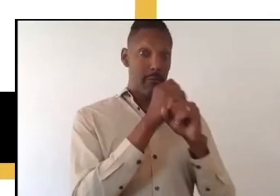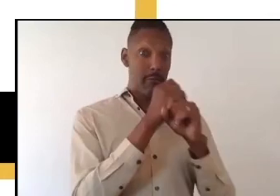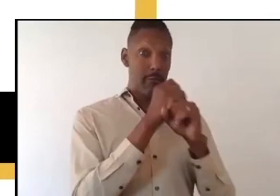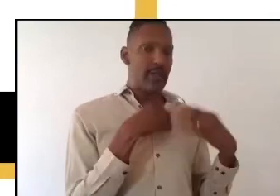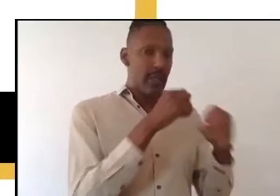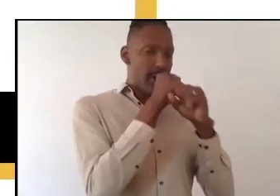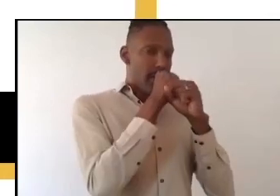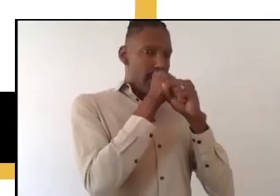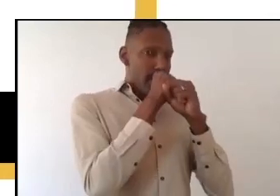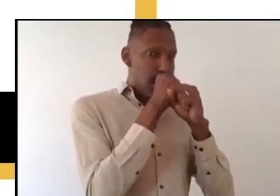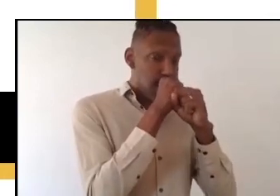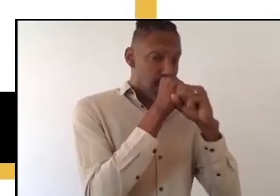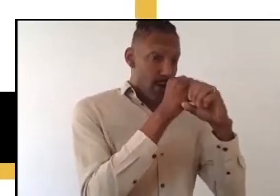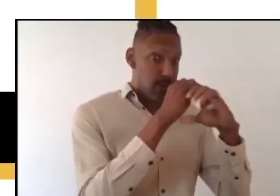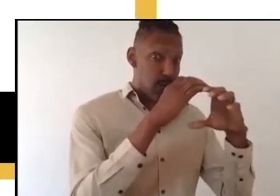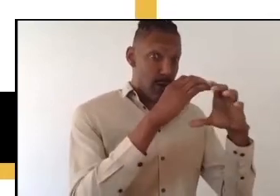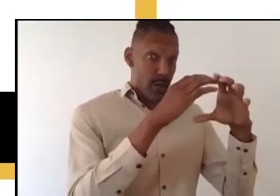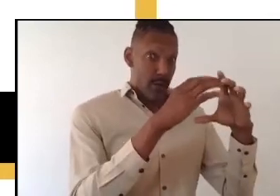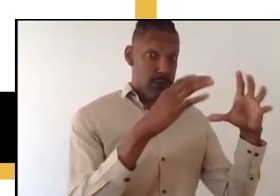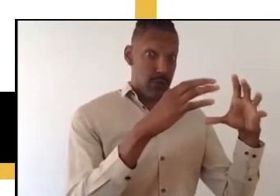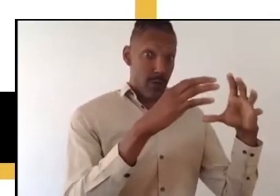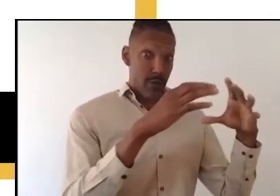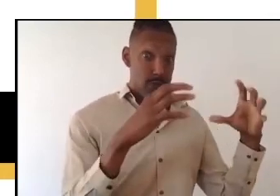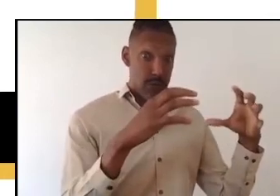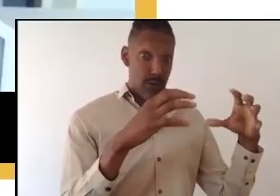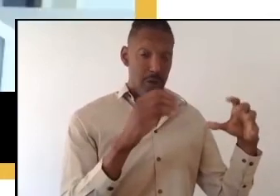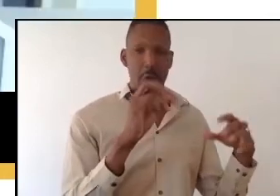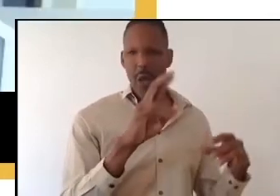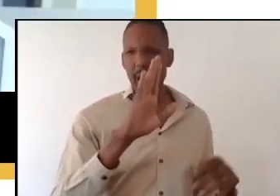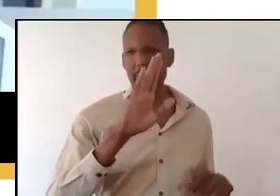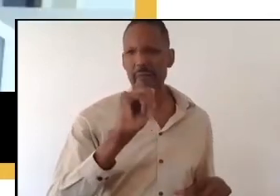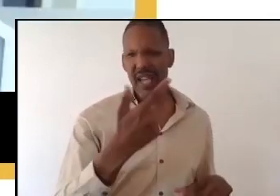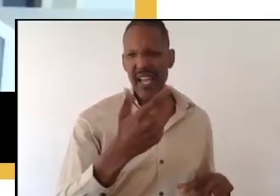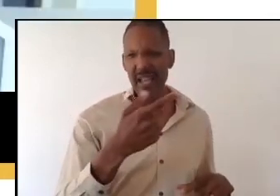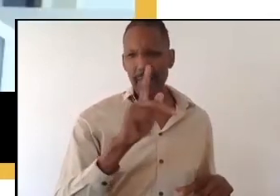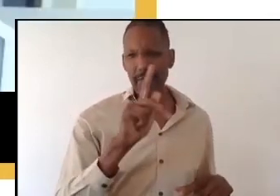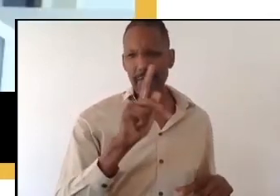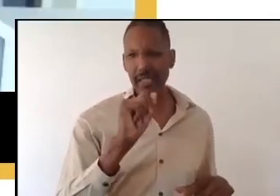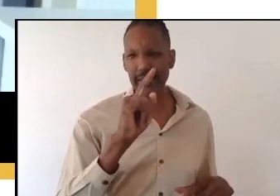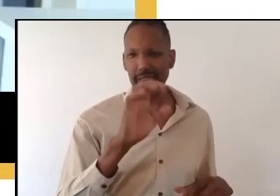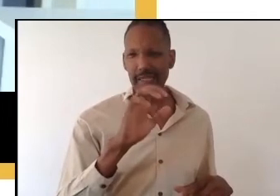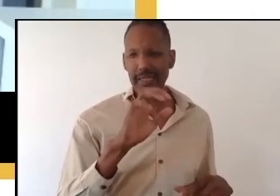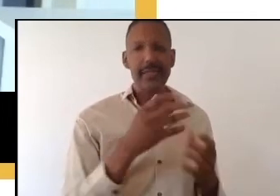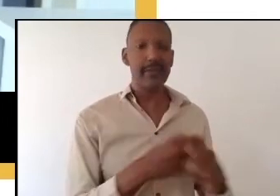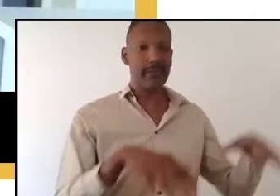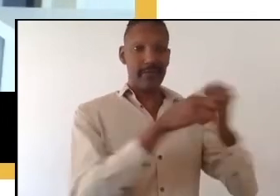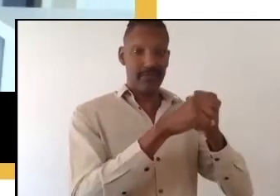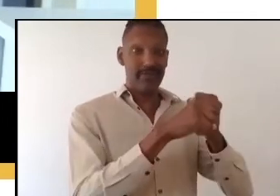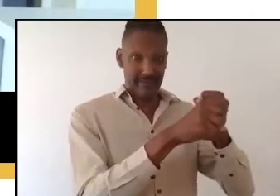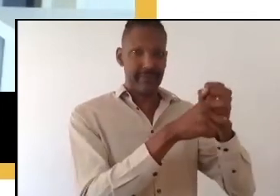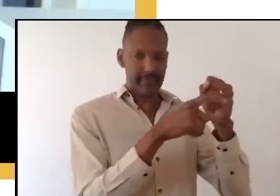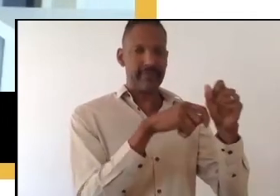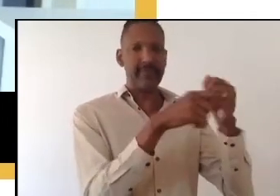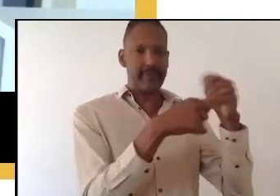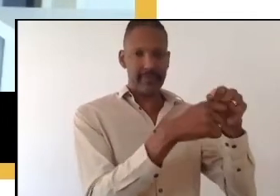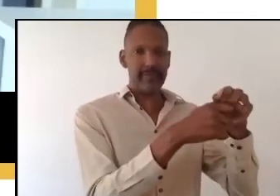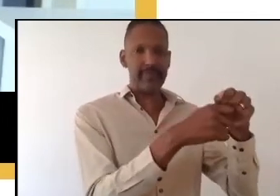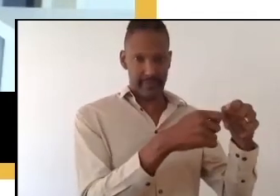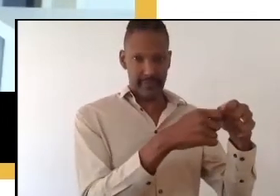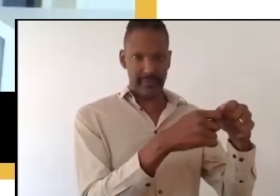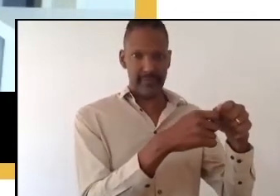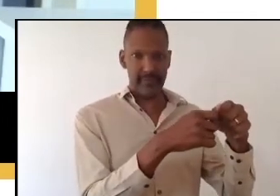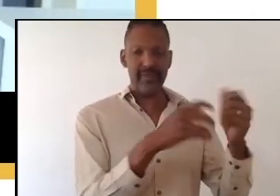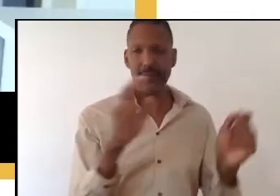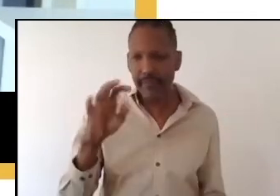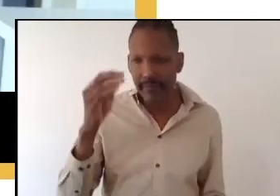or zip the bag closed to keep in the air. It's another thing I didn't put in here is that it's very difficult to tie a knot in